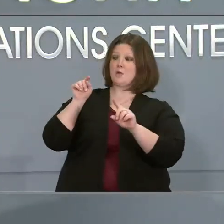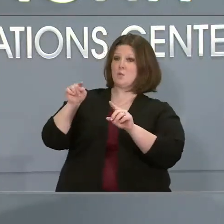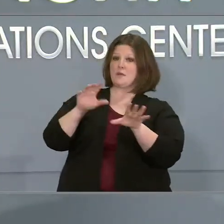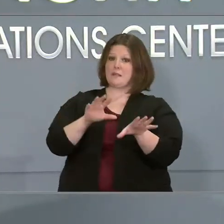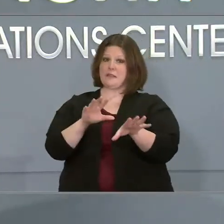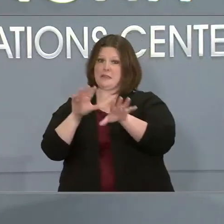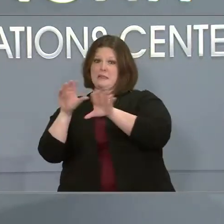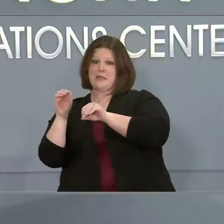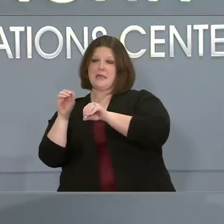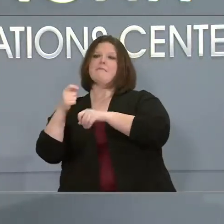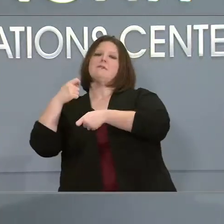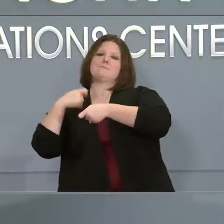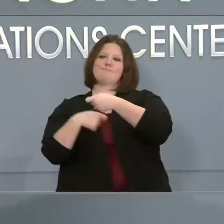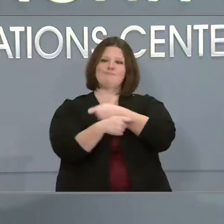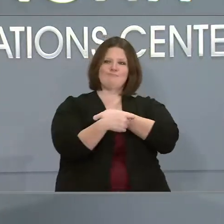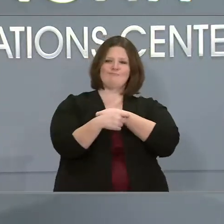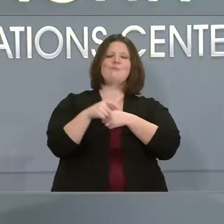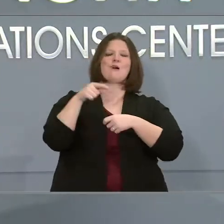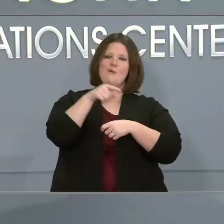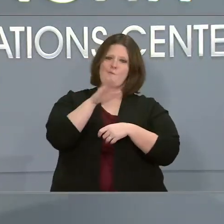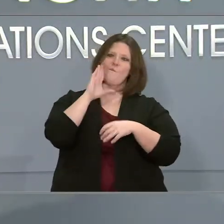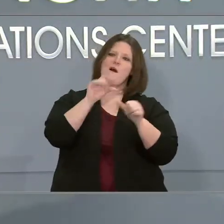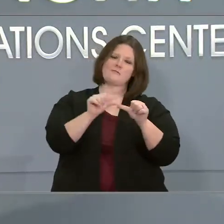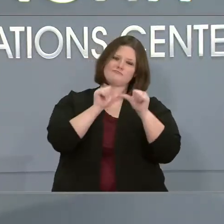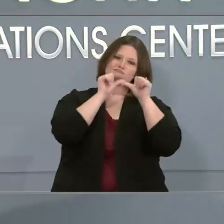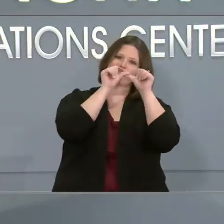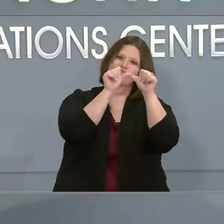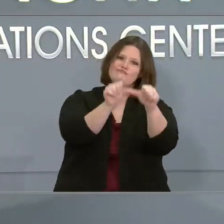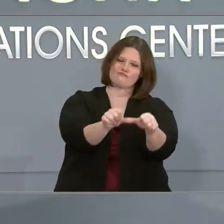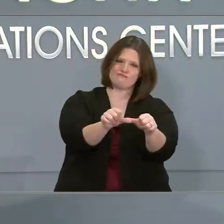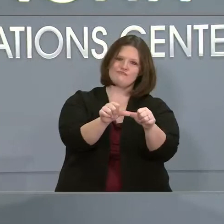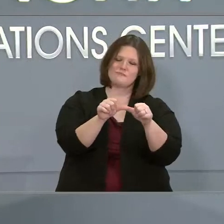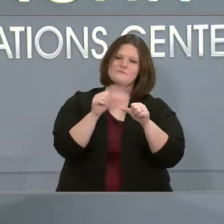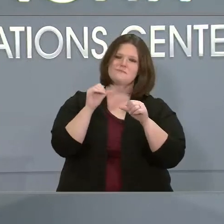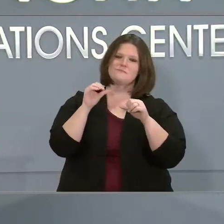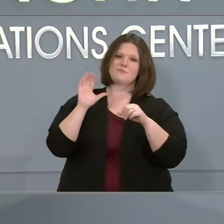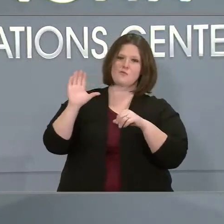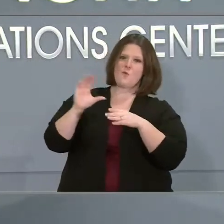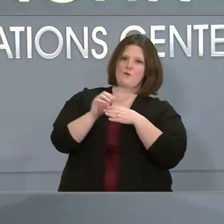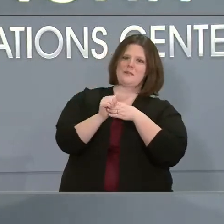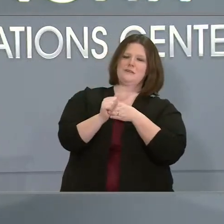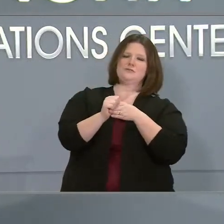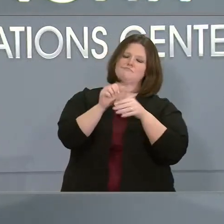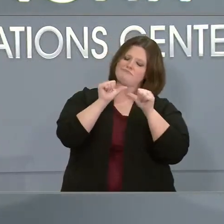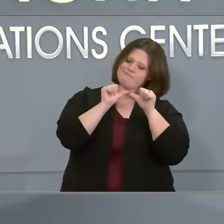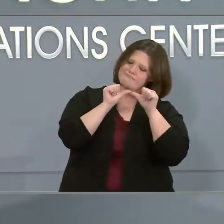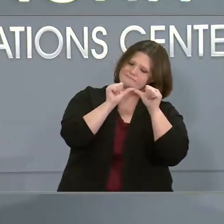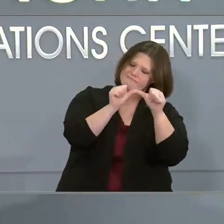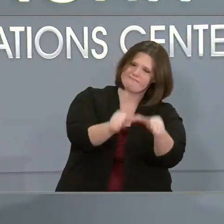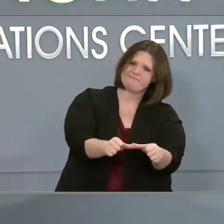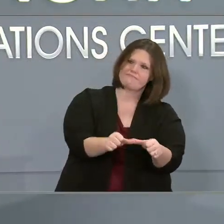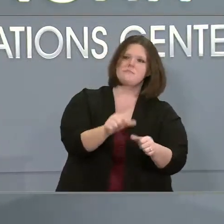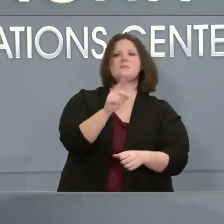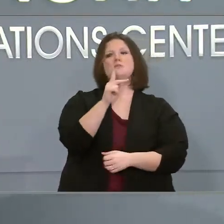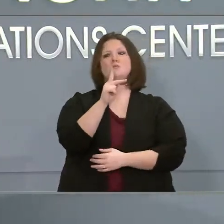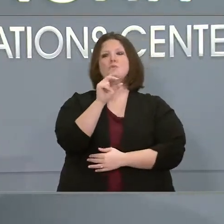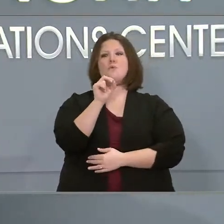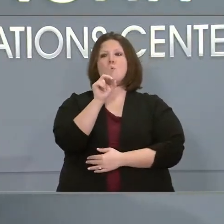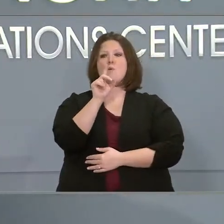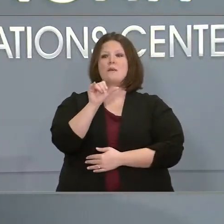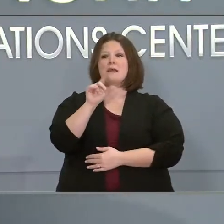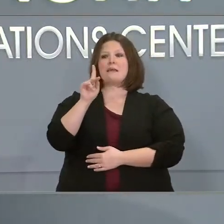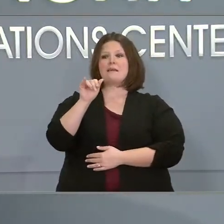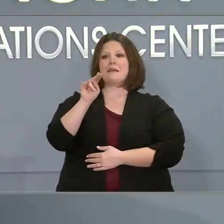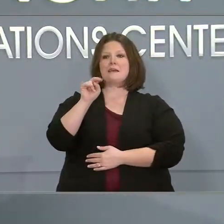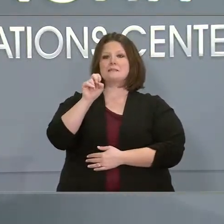down, and he'll continue your legacy of strong leadership, Dr. Cohen. Cody Kinsley currently serves